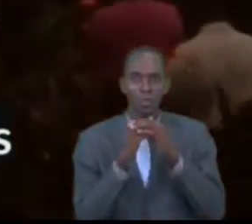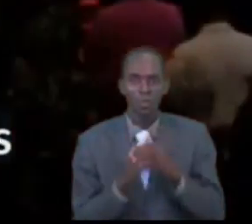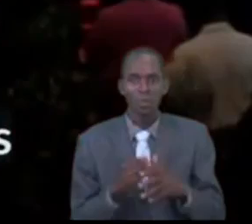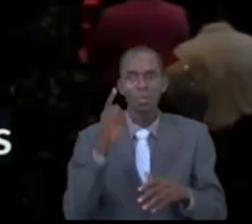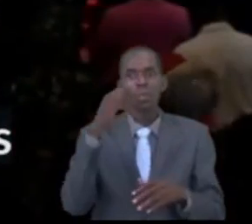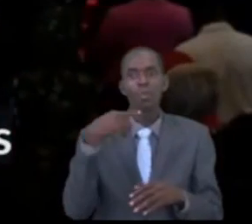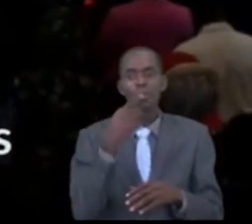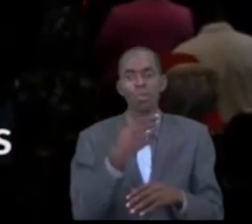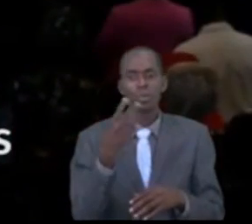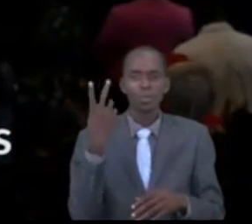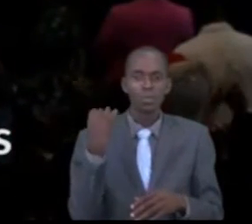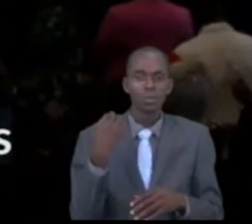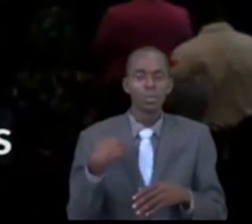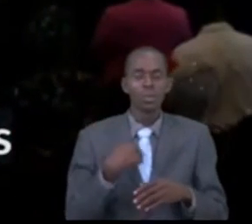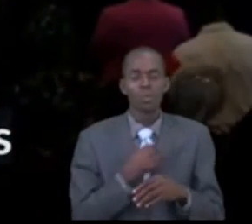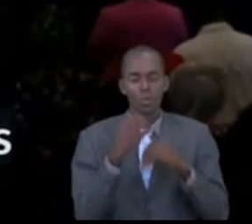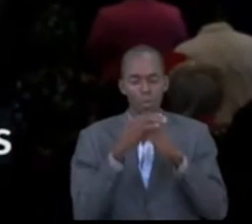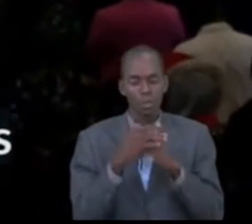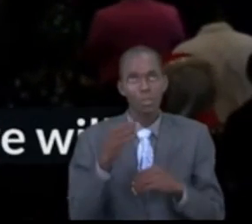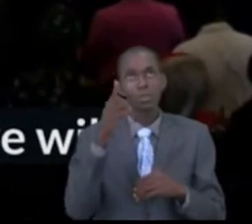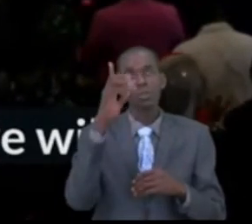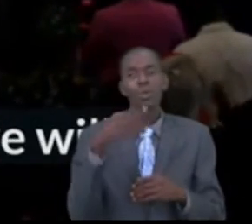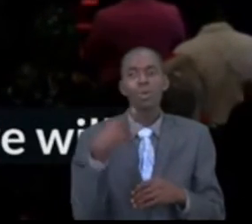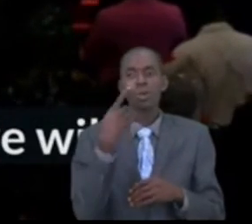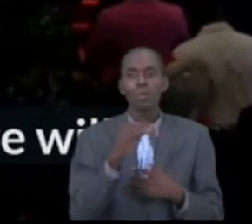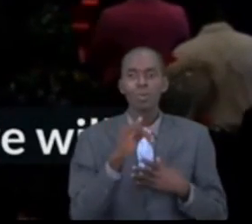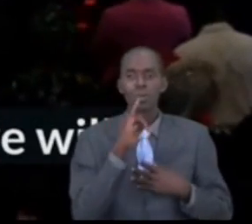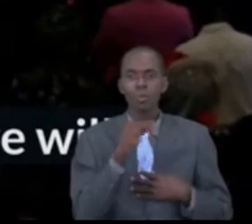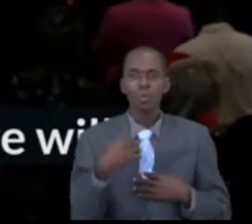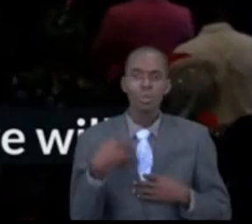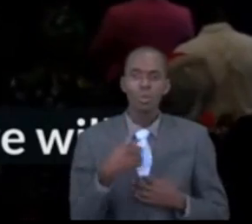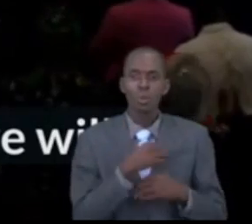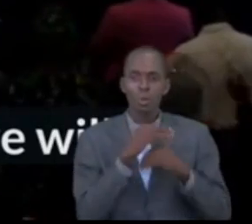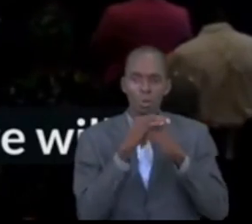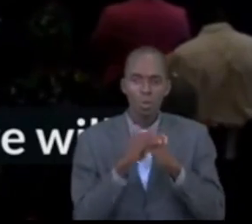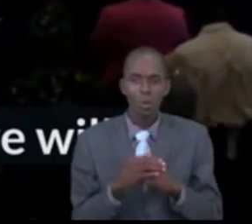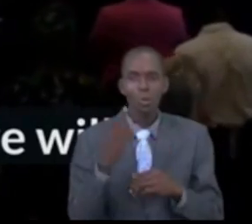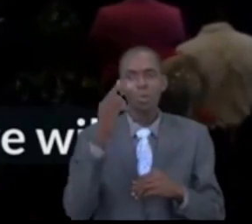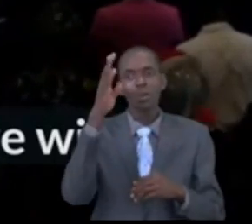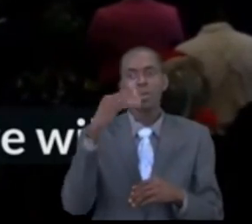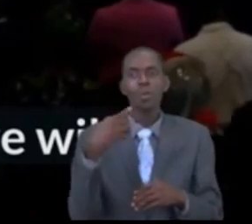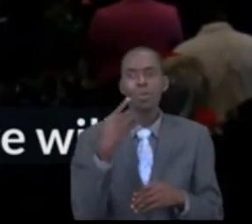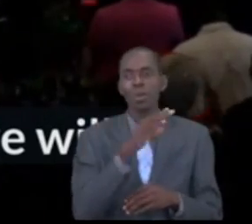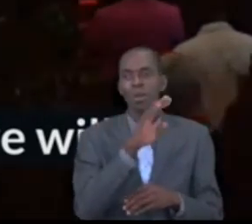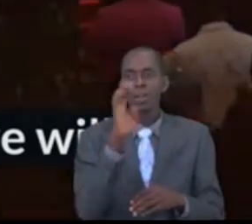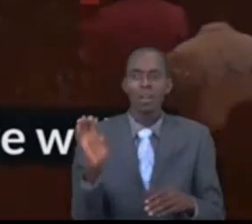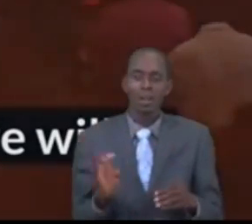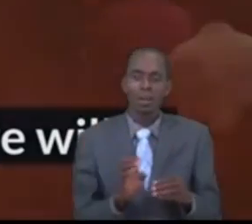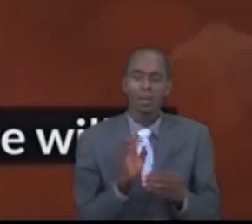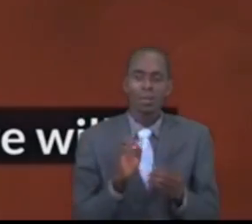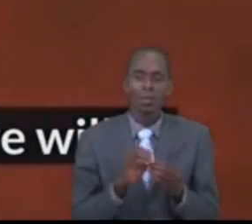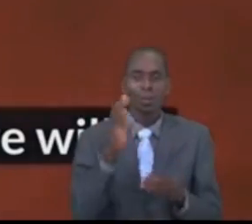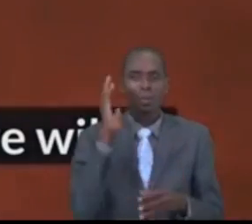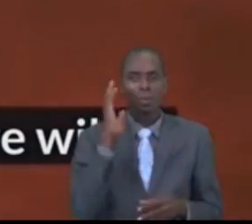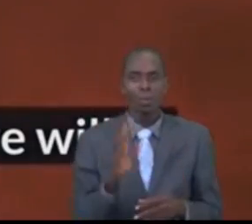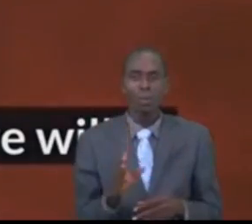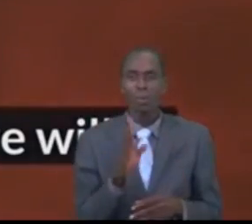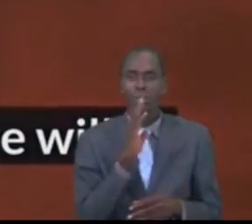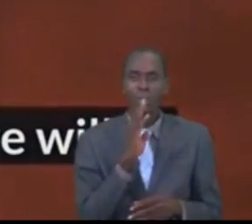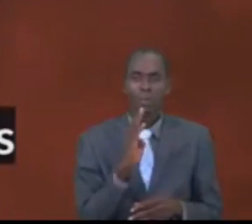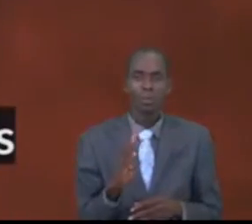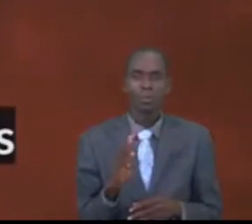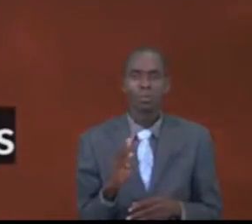The God who is, we worship the God who evermore will be.